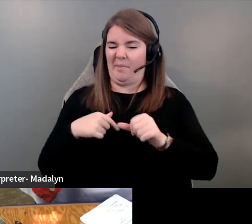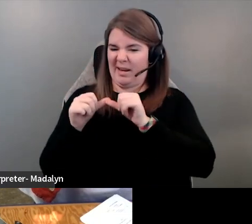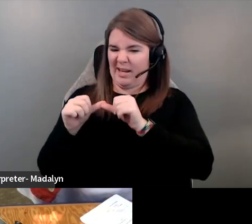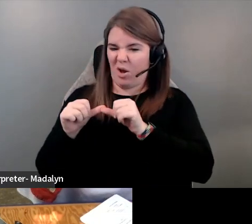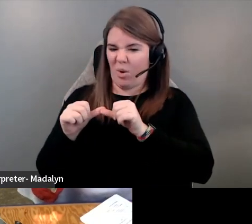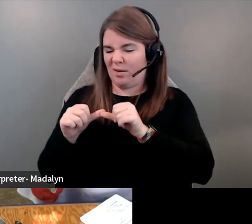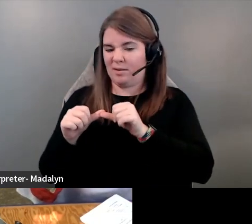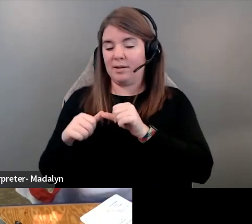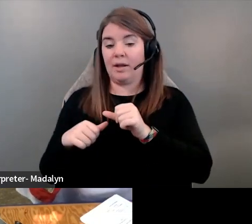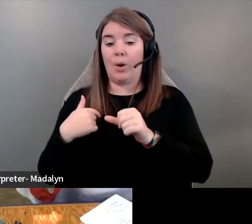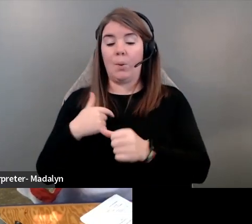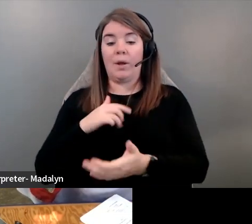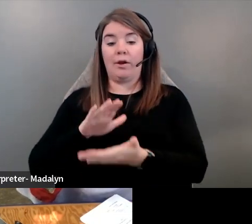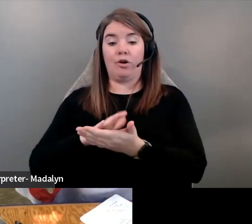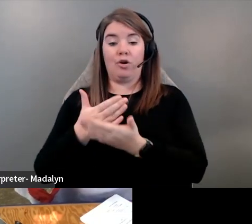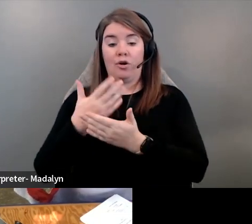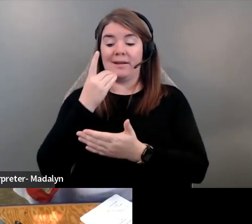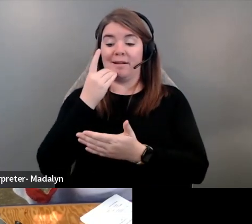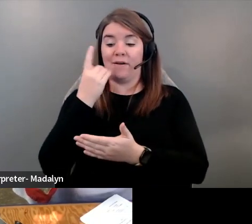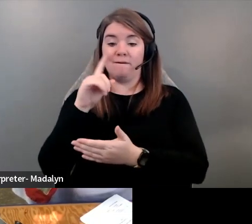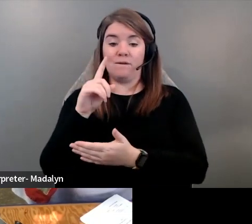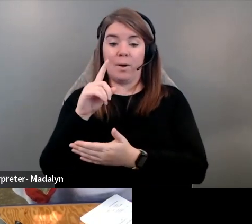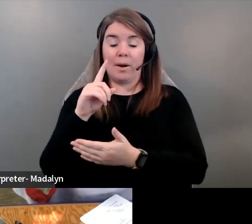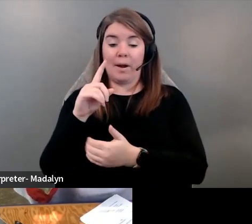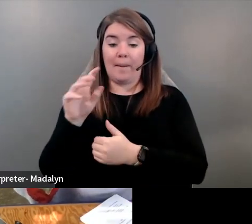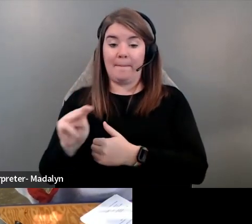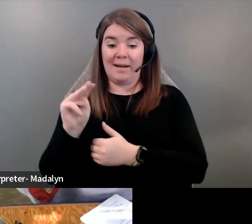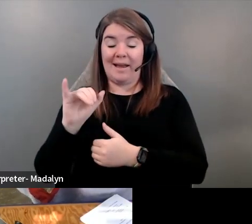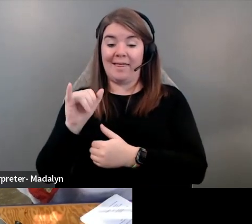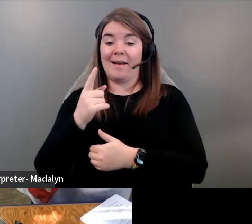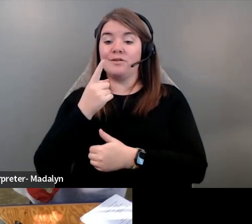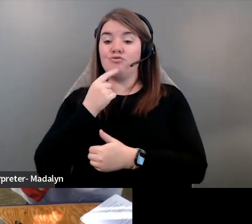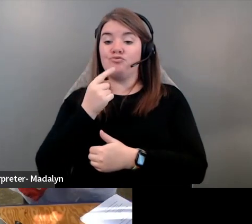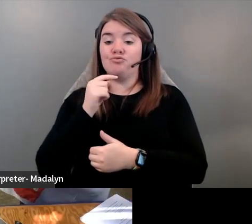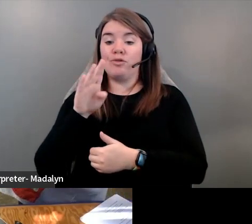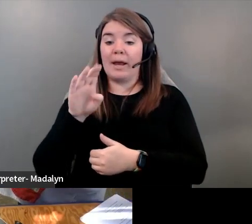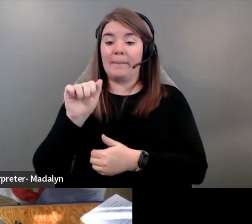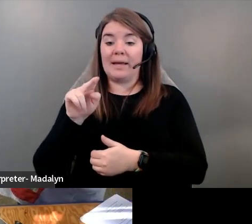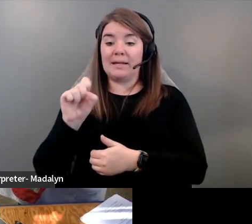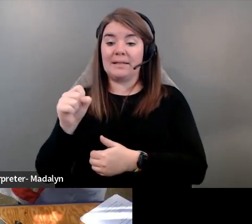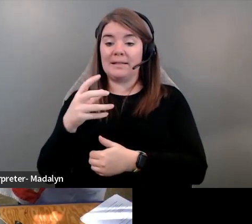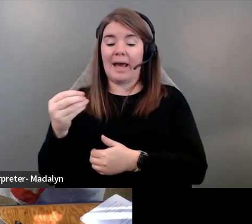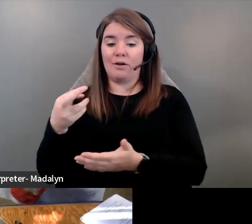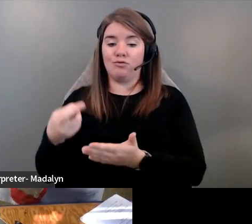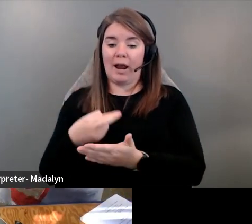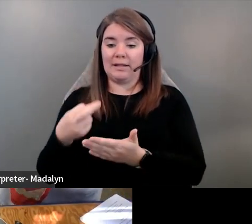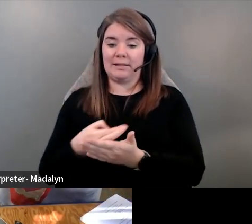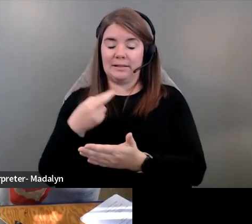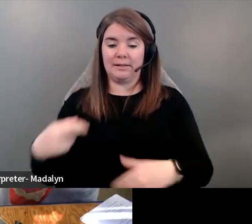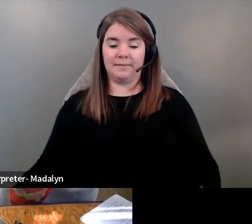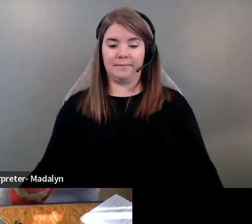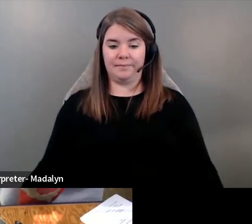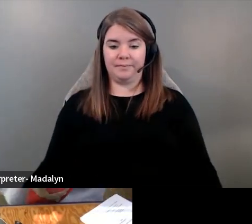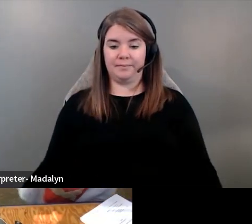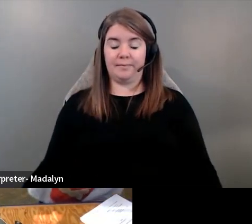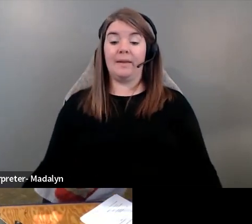to cook our dinner on Monday, which is red beans and rice. So I'm going to get to that recipe, which is the second